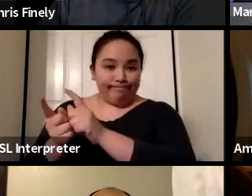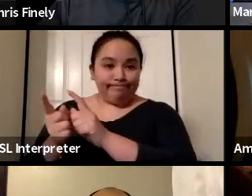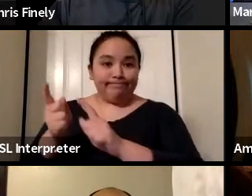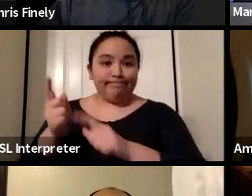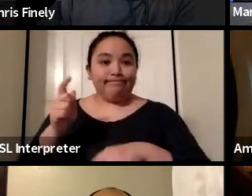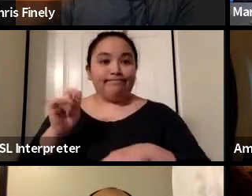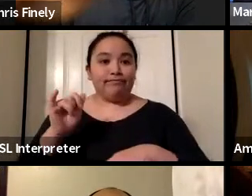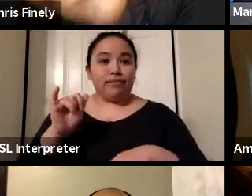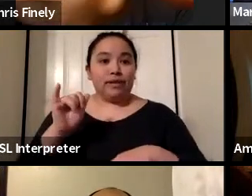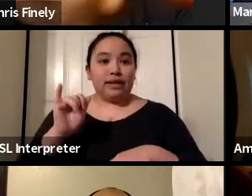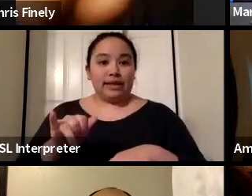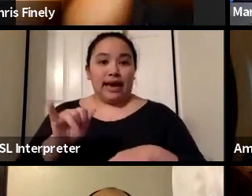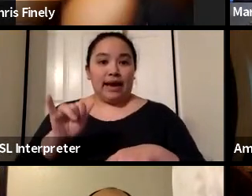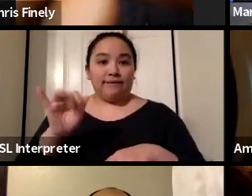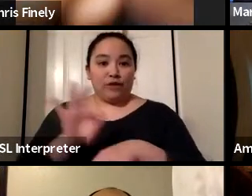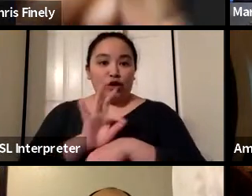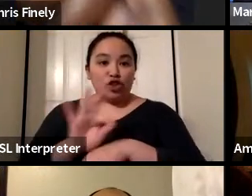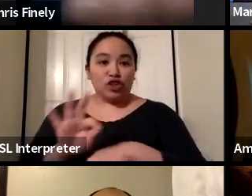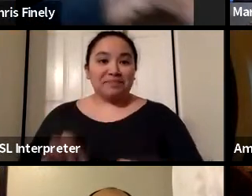Hmong.